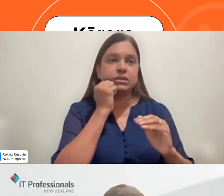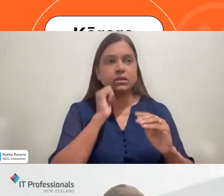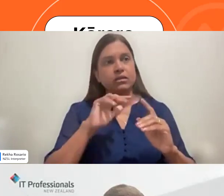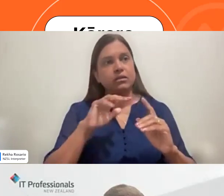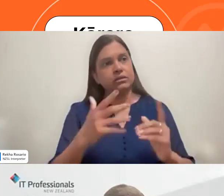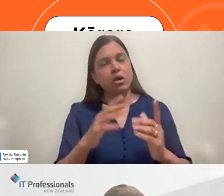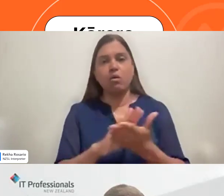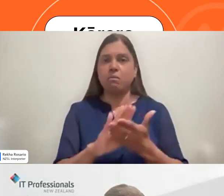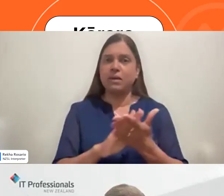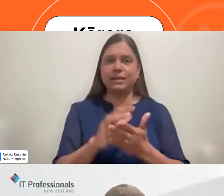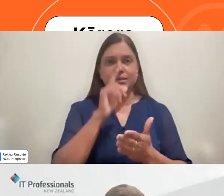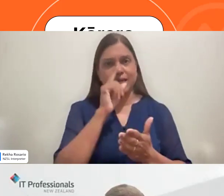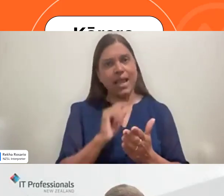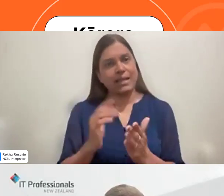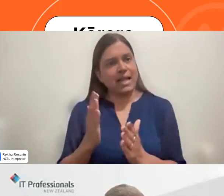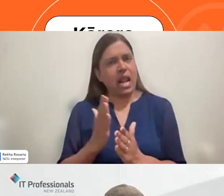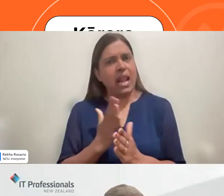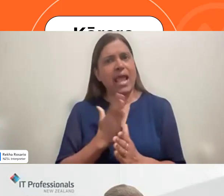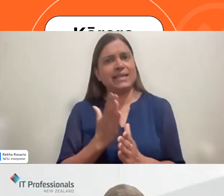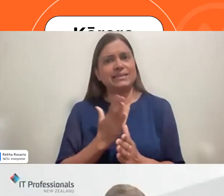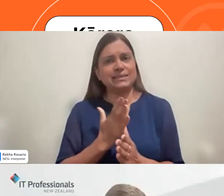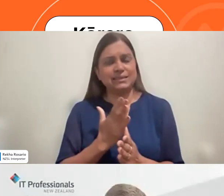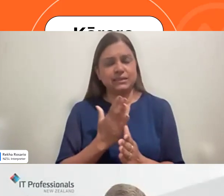of WCAG, so WCAG 2.2.